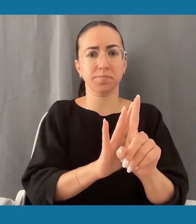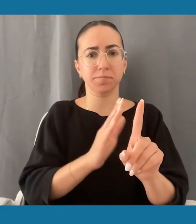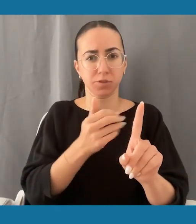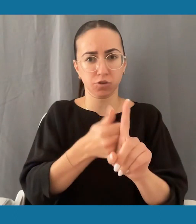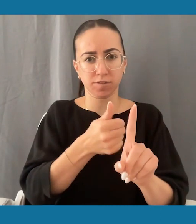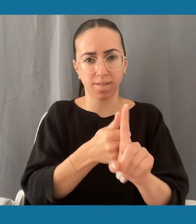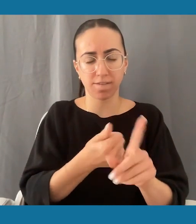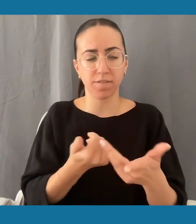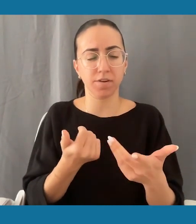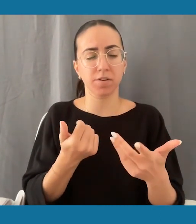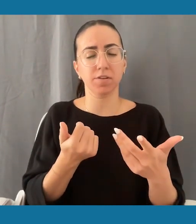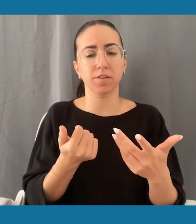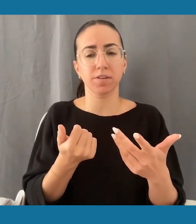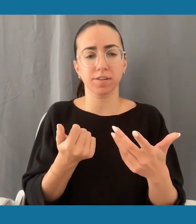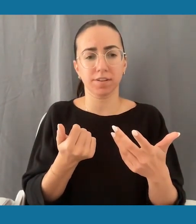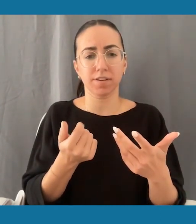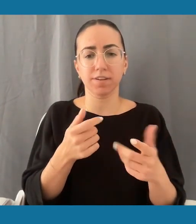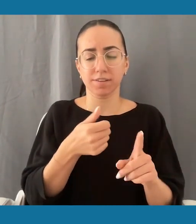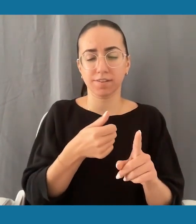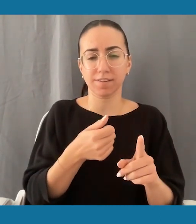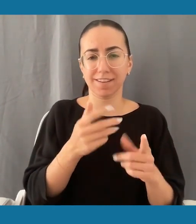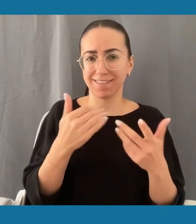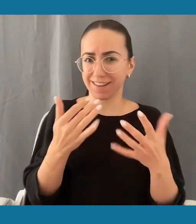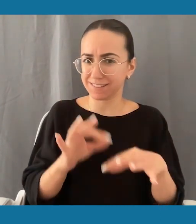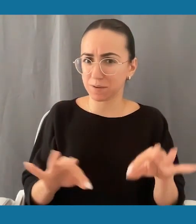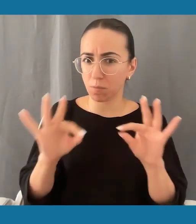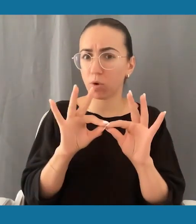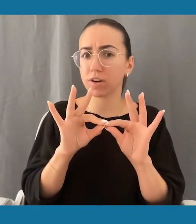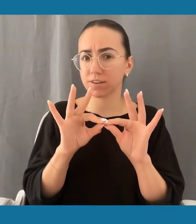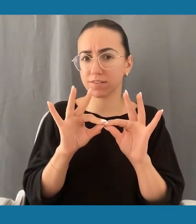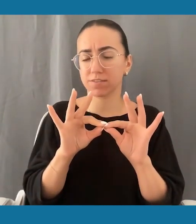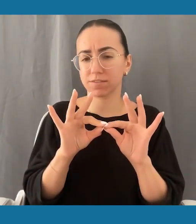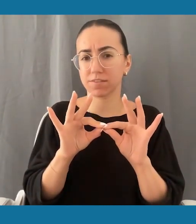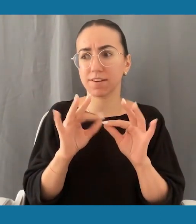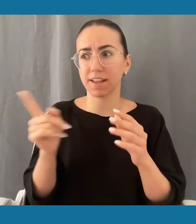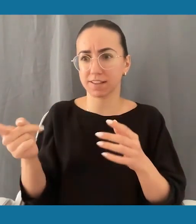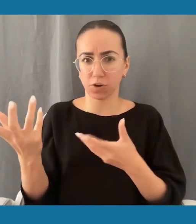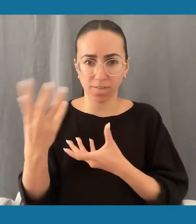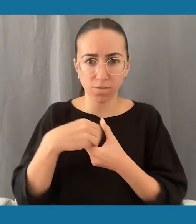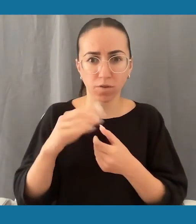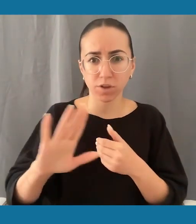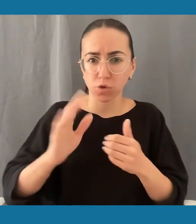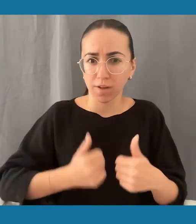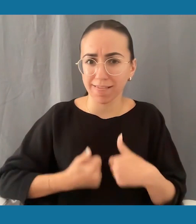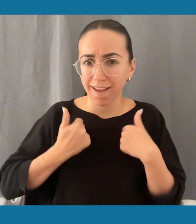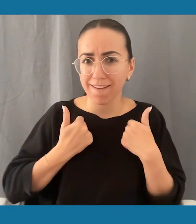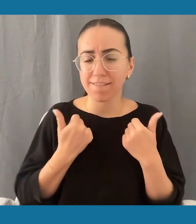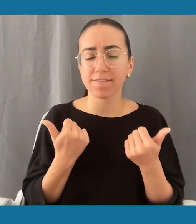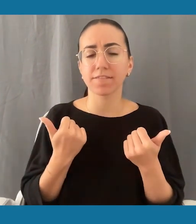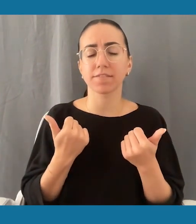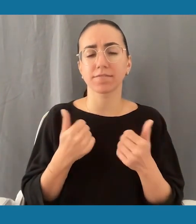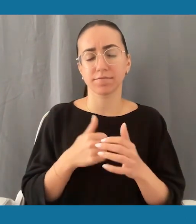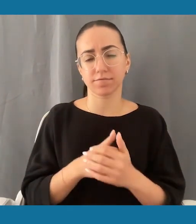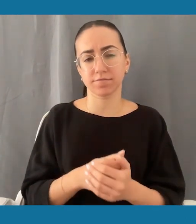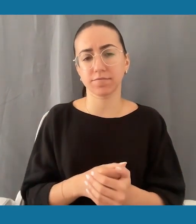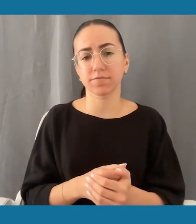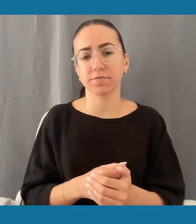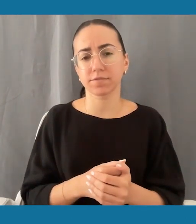who is an integral part of that individual's life, who really is acting at a